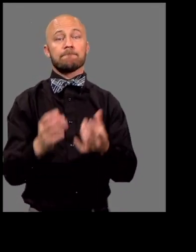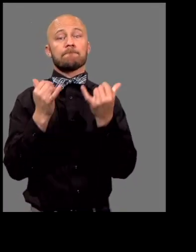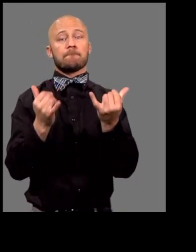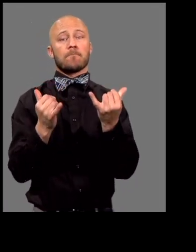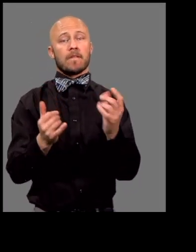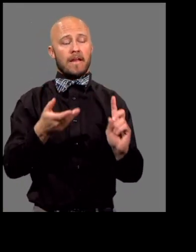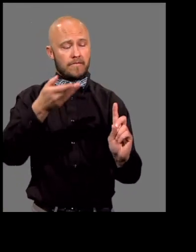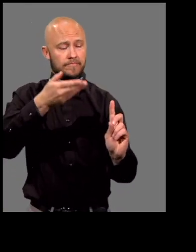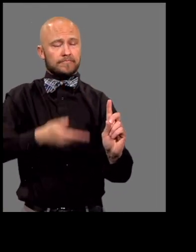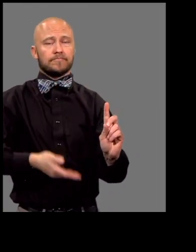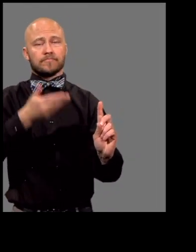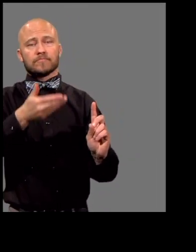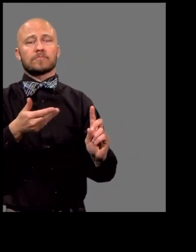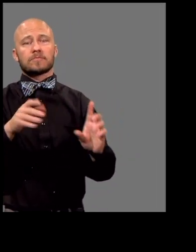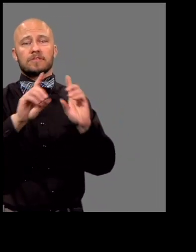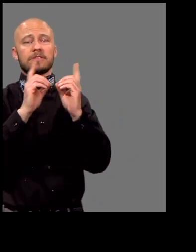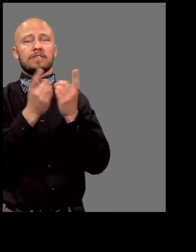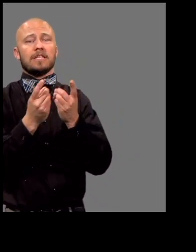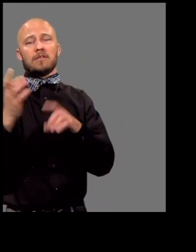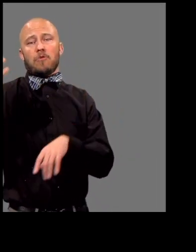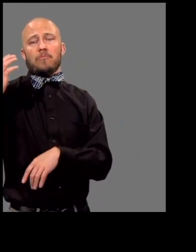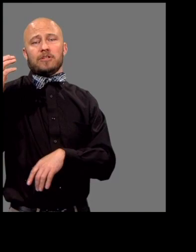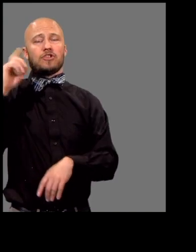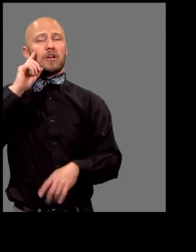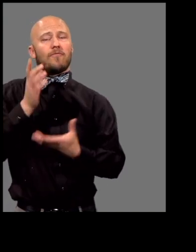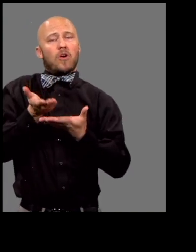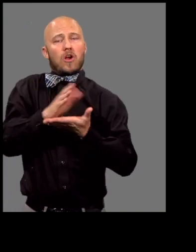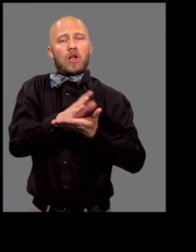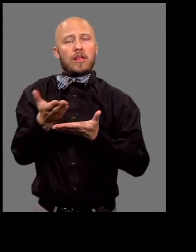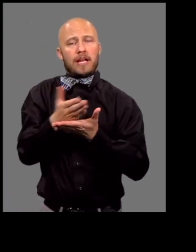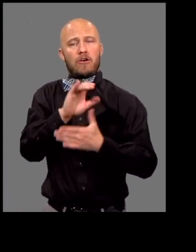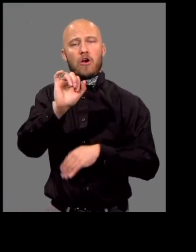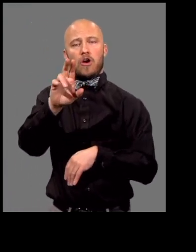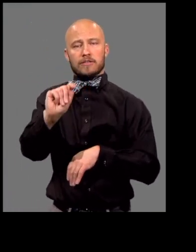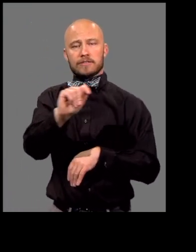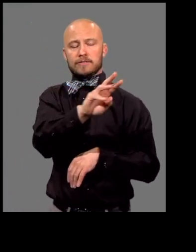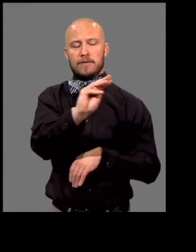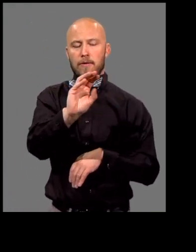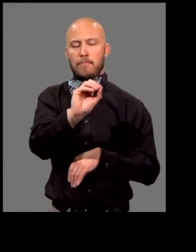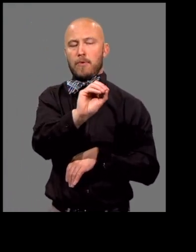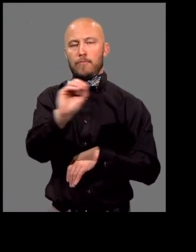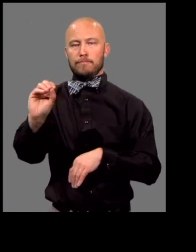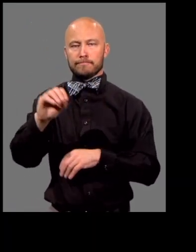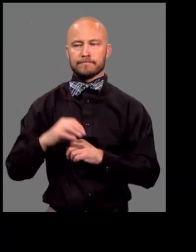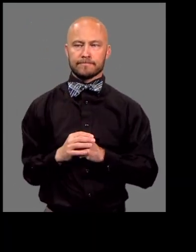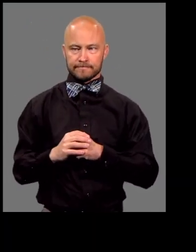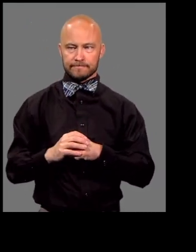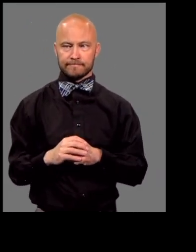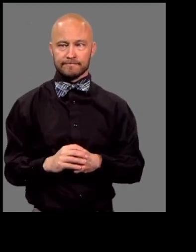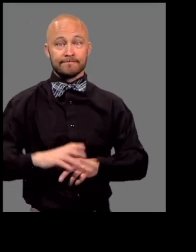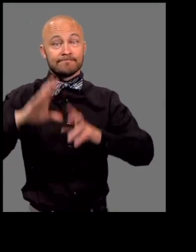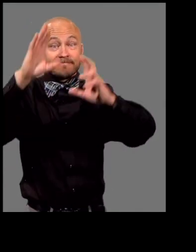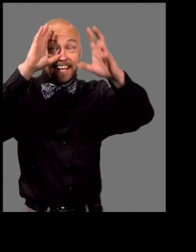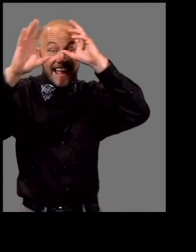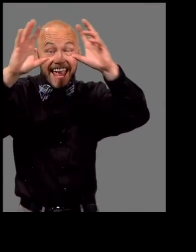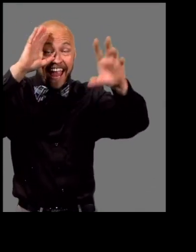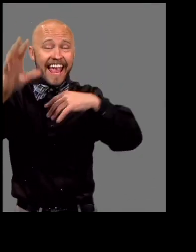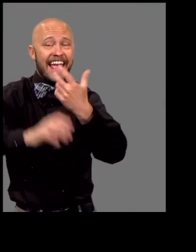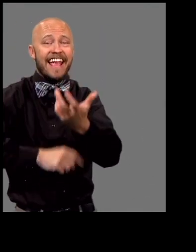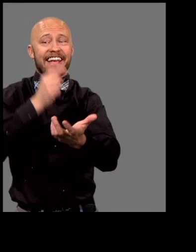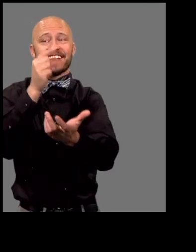And now I'd like to introduce our Department Chair for Culinary Arts, Ms. Mo Montgomery. Hi,